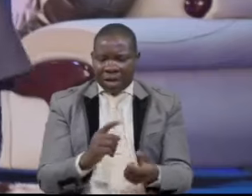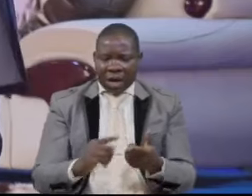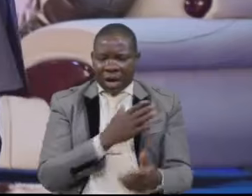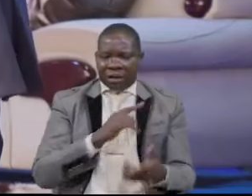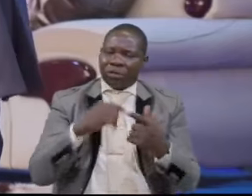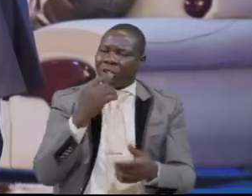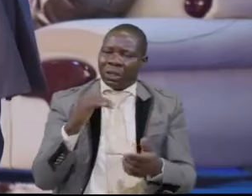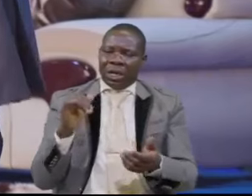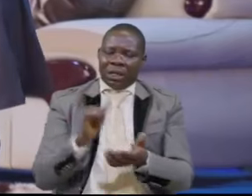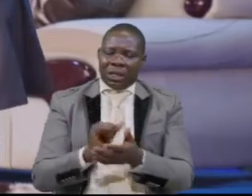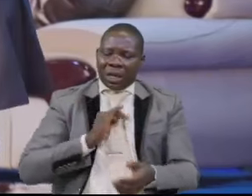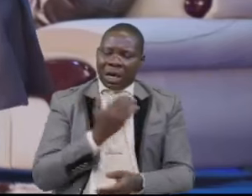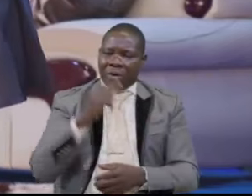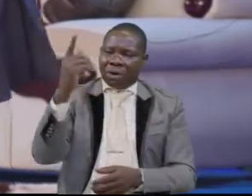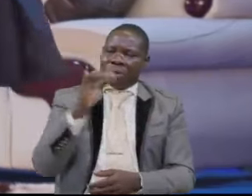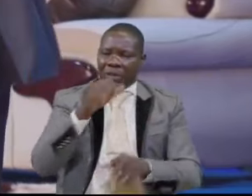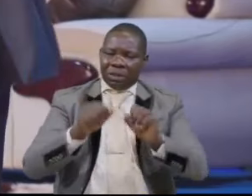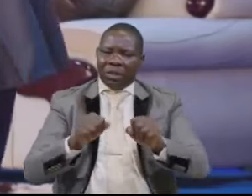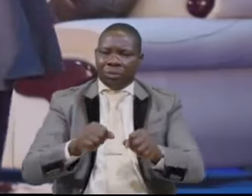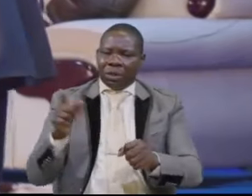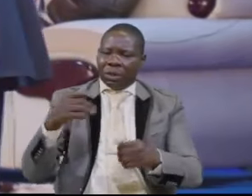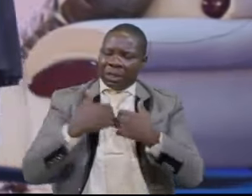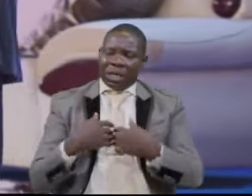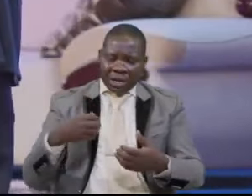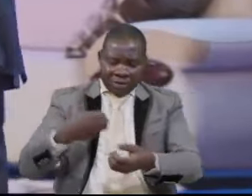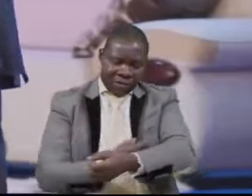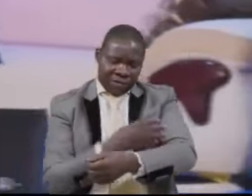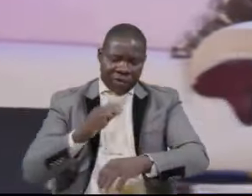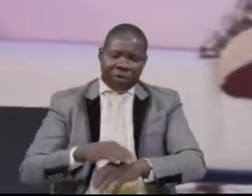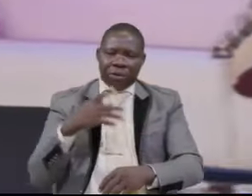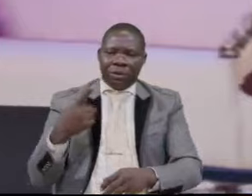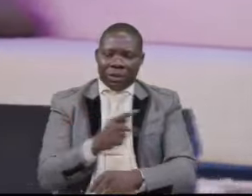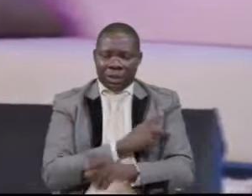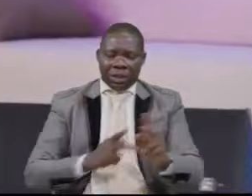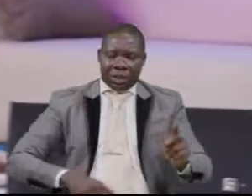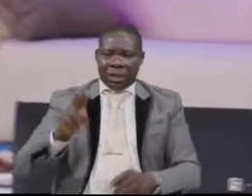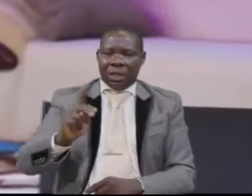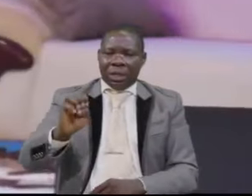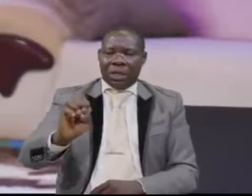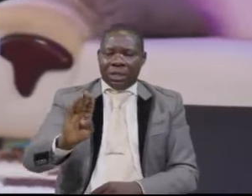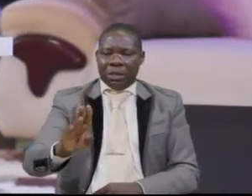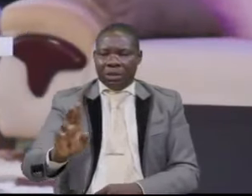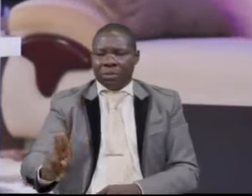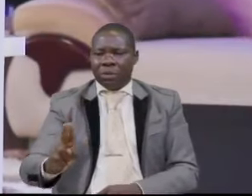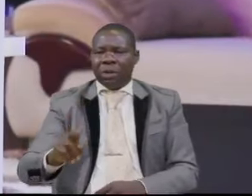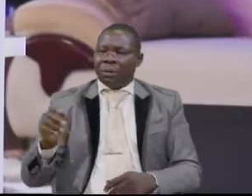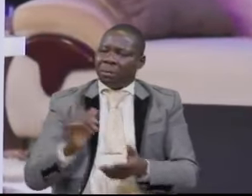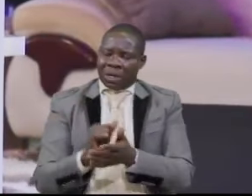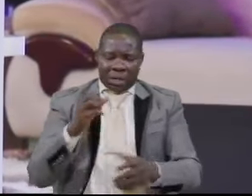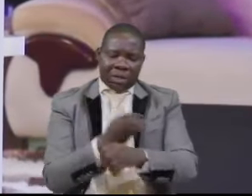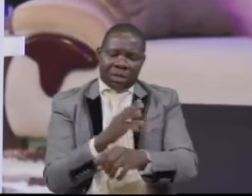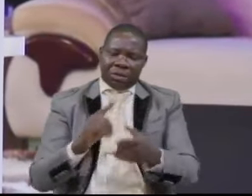had influence on Nebuchadnezzar. He said, my counsel to you is this, break off your